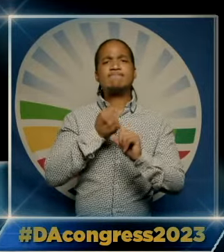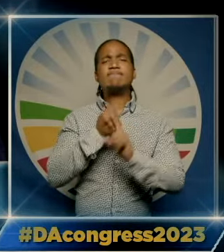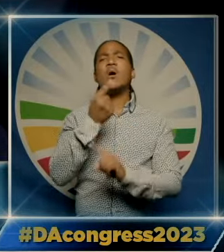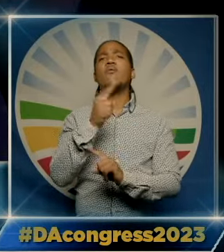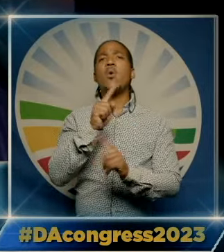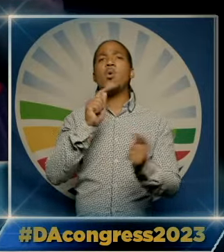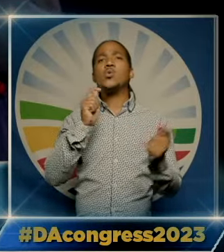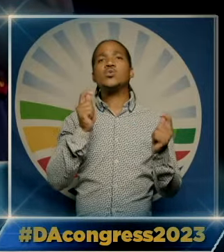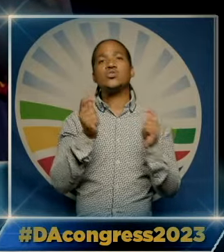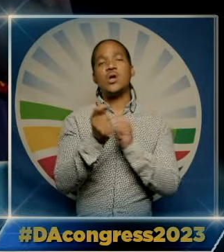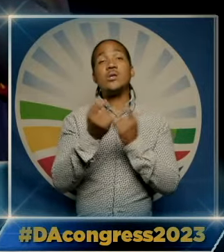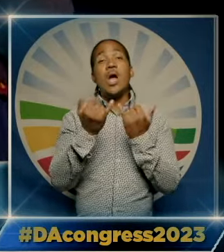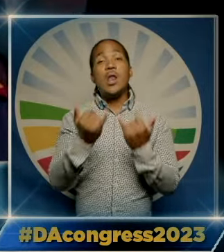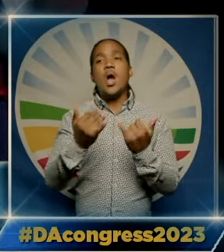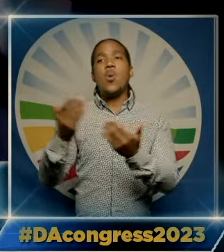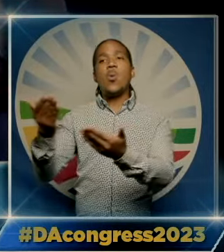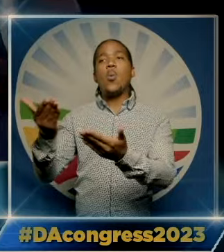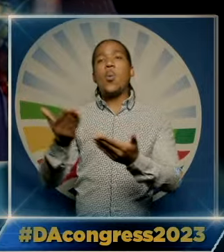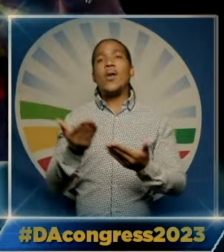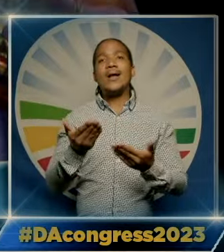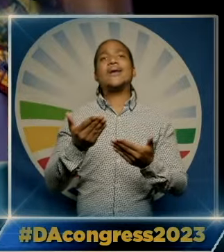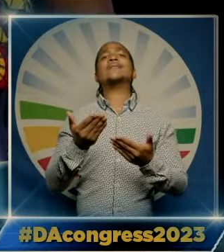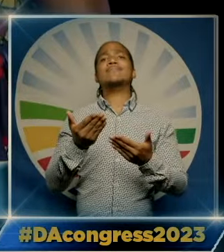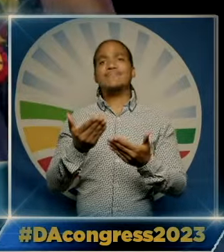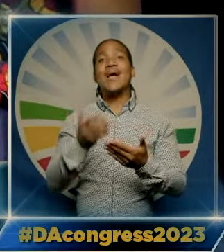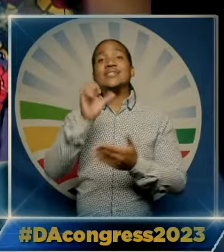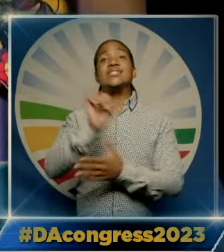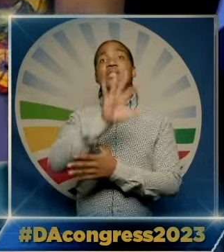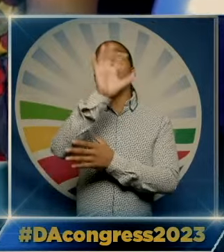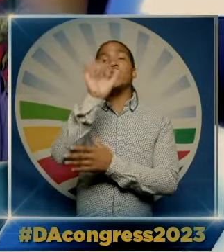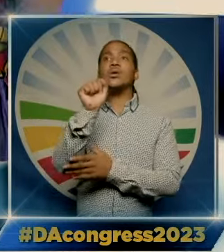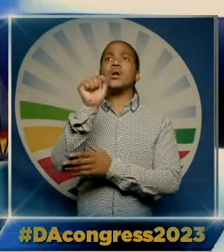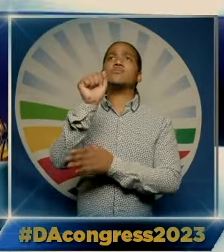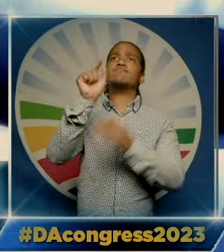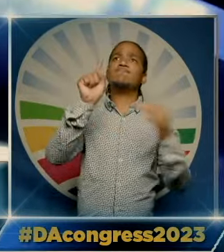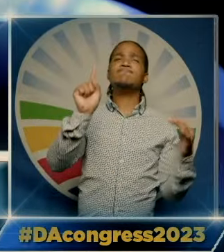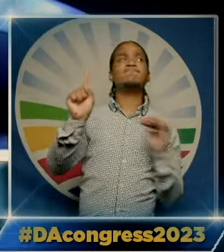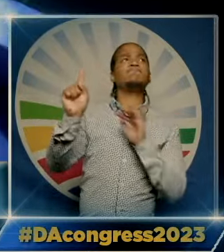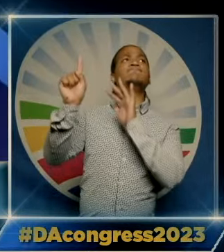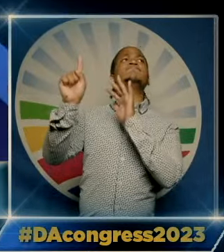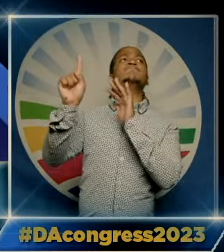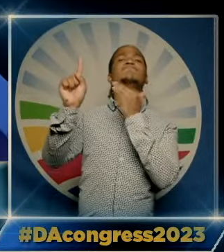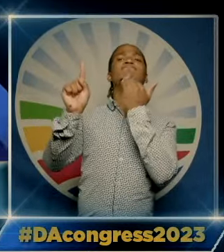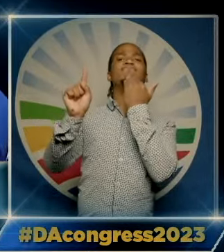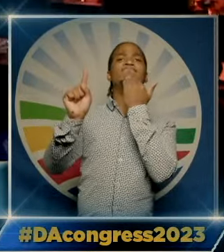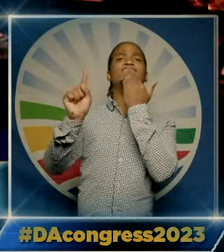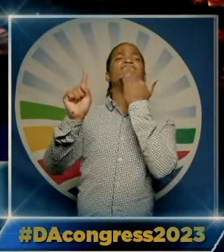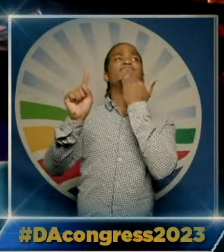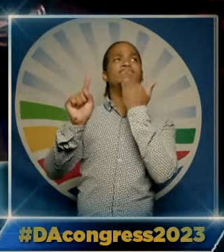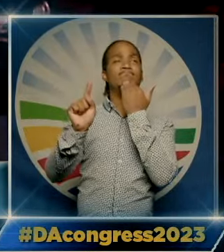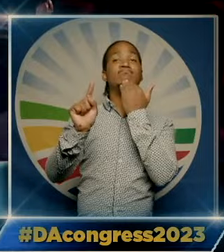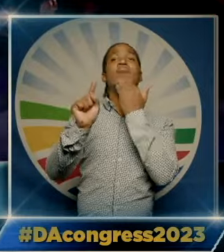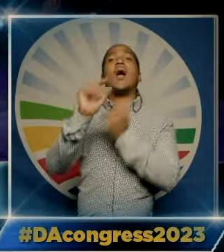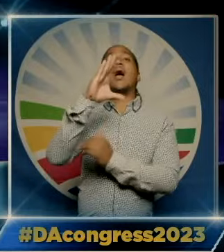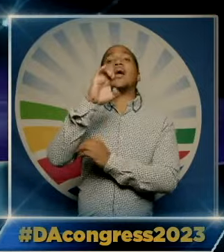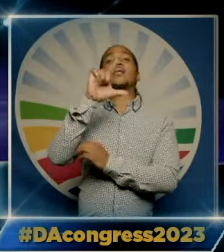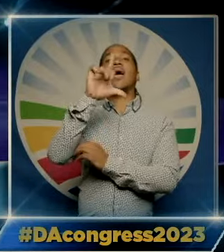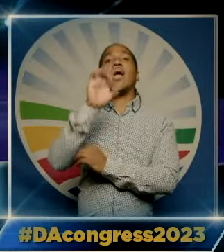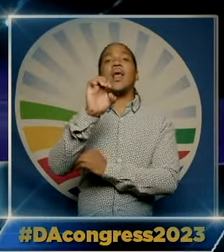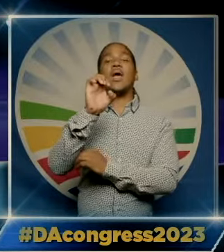needs, please welcome onto the stage our South African icon, Lloyd Cele. Lloyd